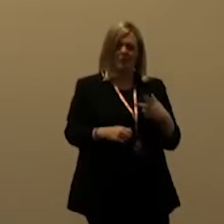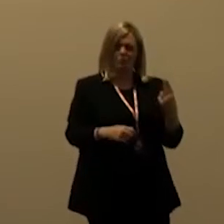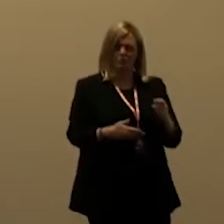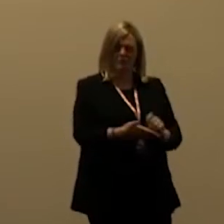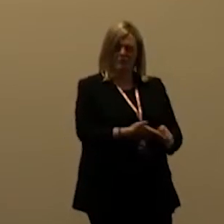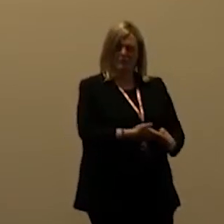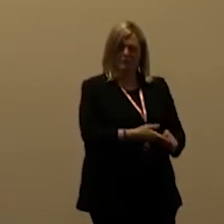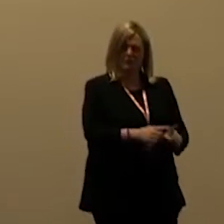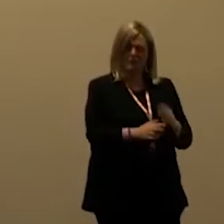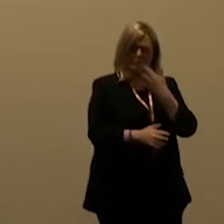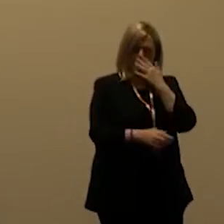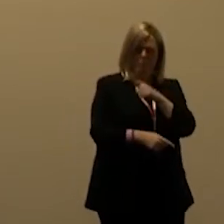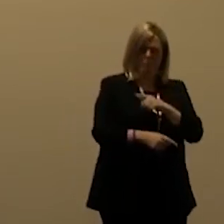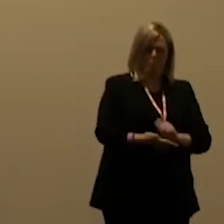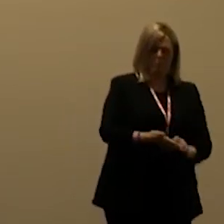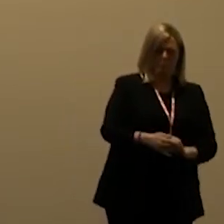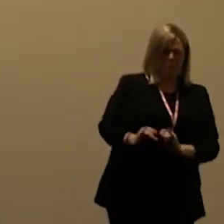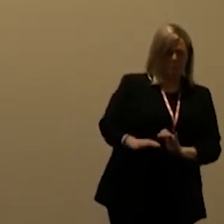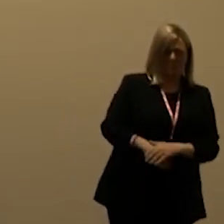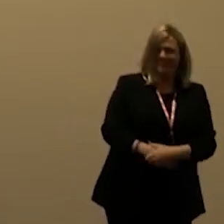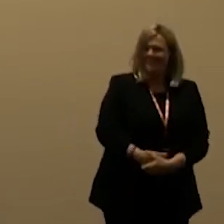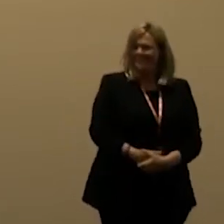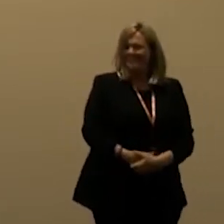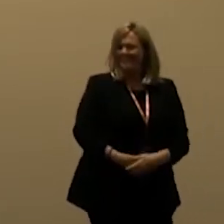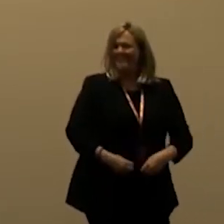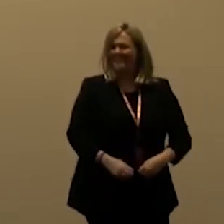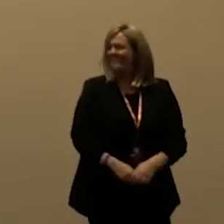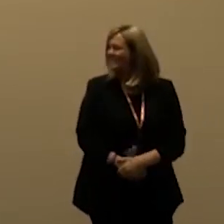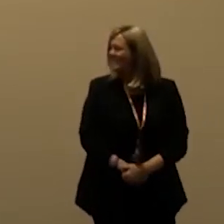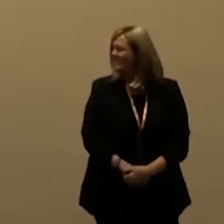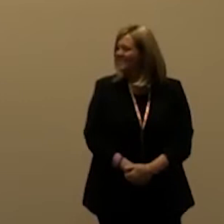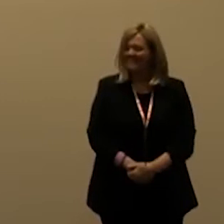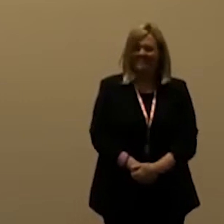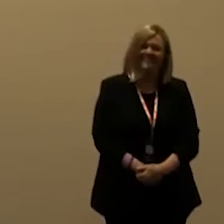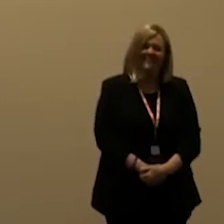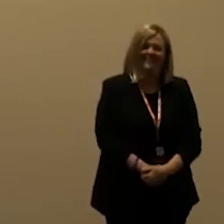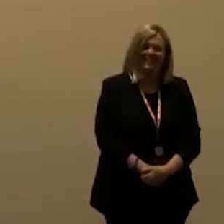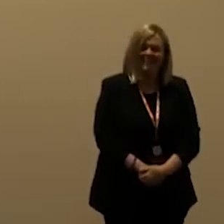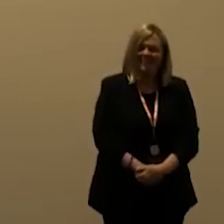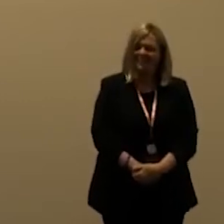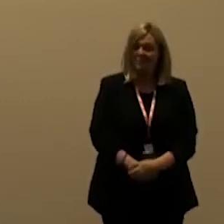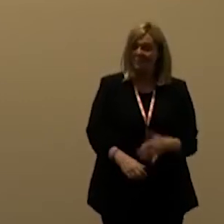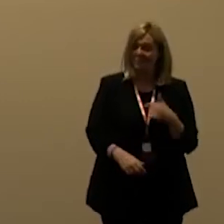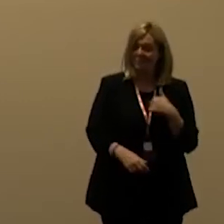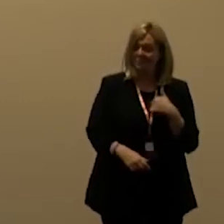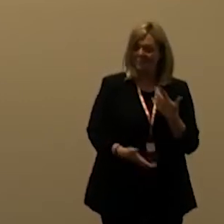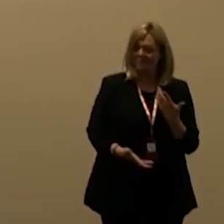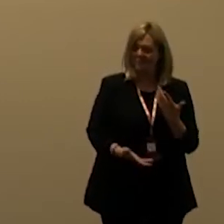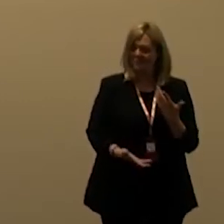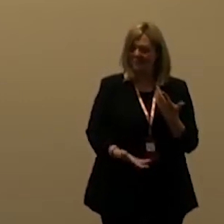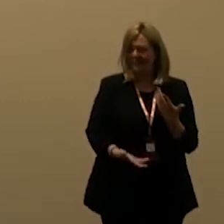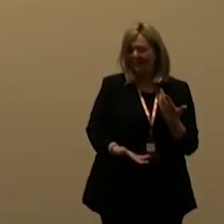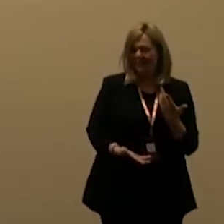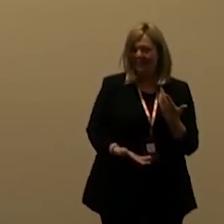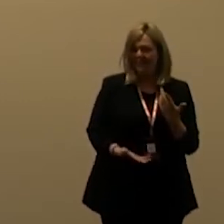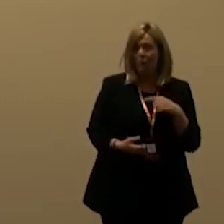I was the same age as Hannah was when she got Instant Messenger. I think it was really interesting. We